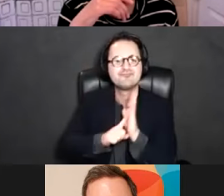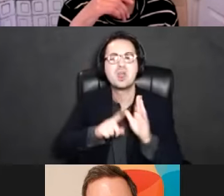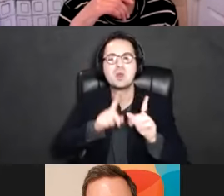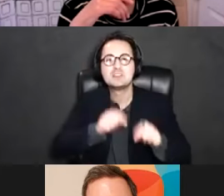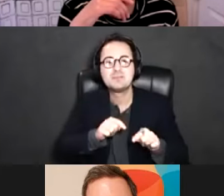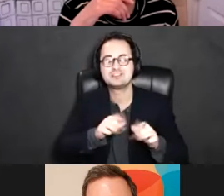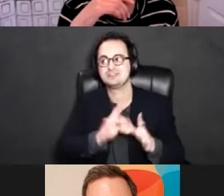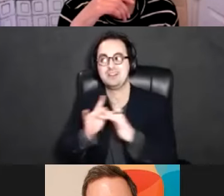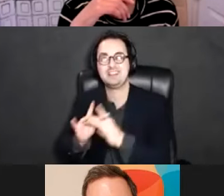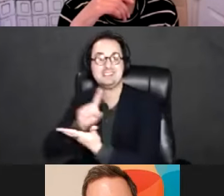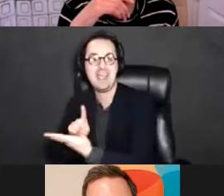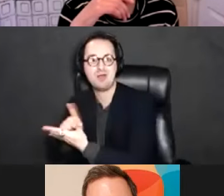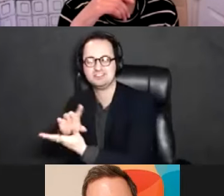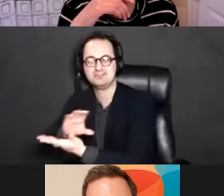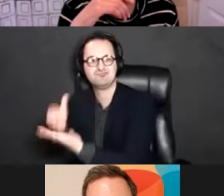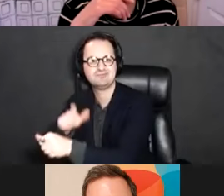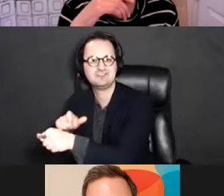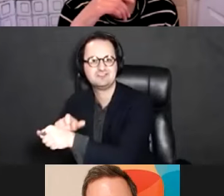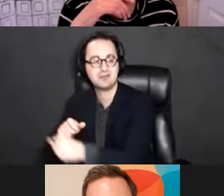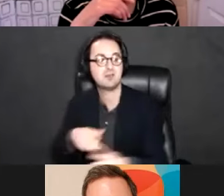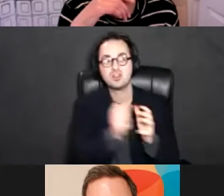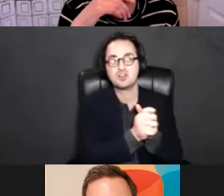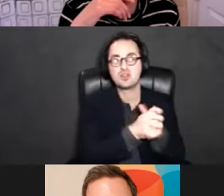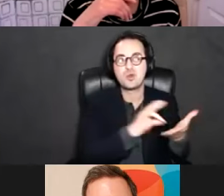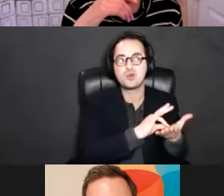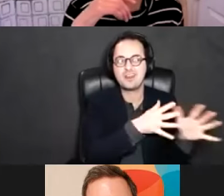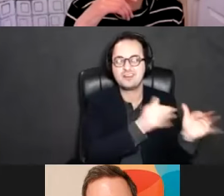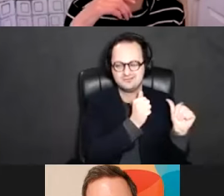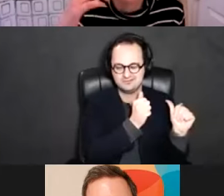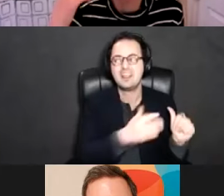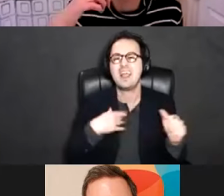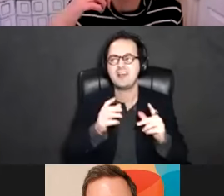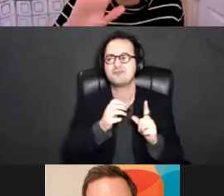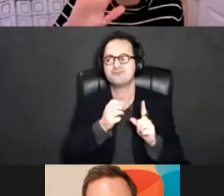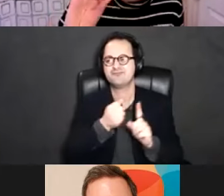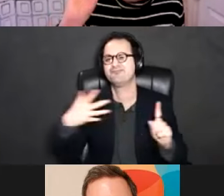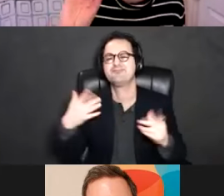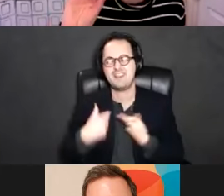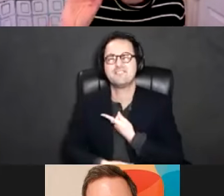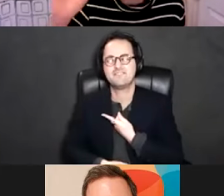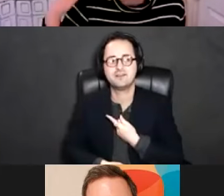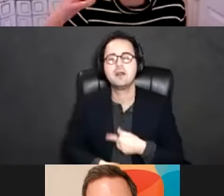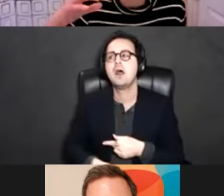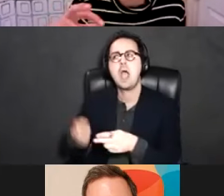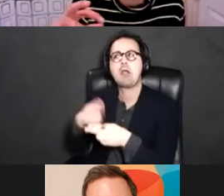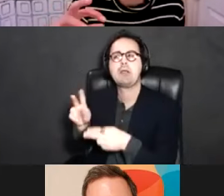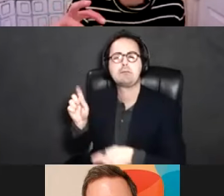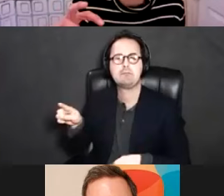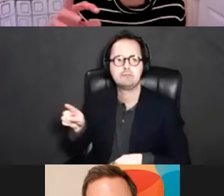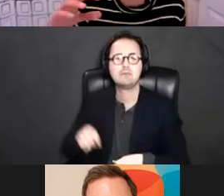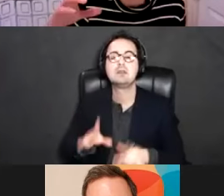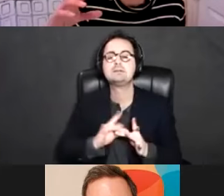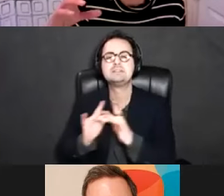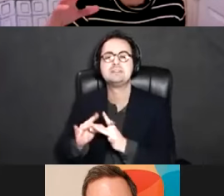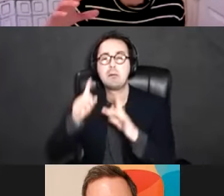hours of intervention to growth rates. And there's a lot more detail in there. And my just quick follow-up question in terms of brain